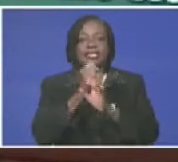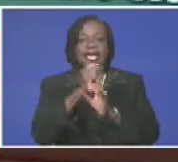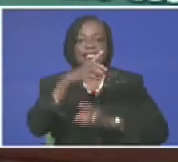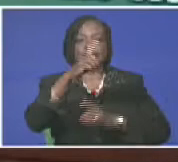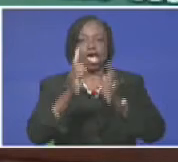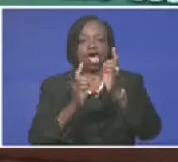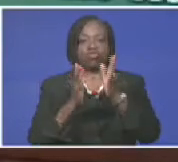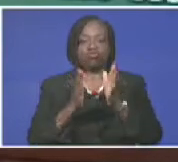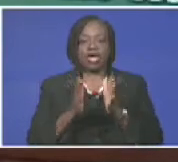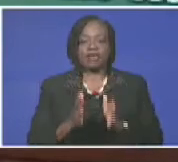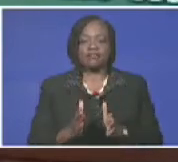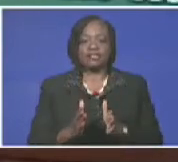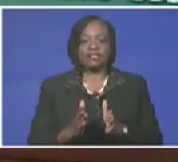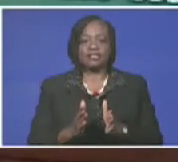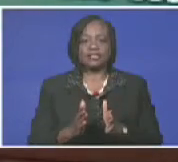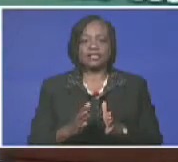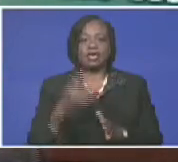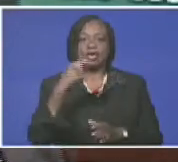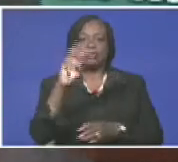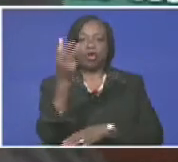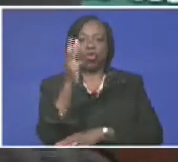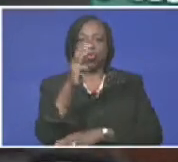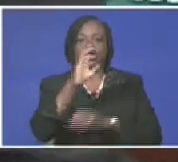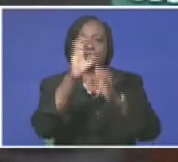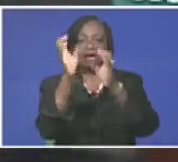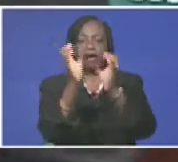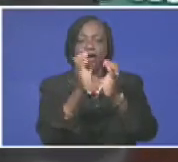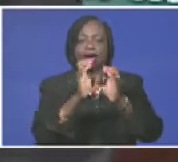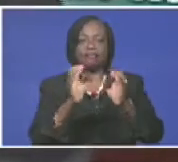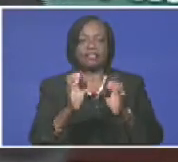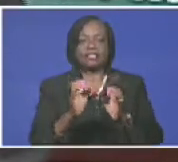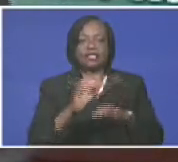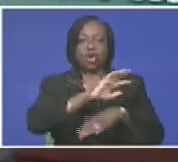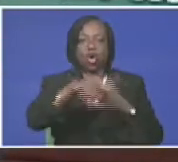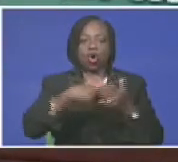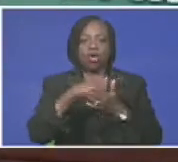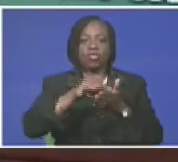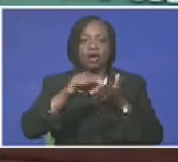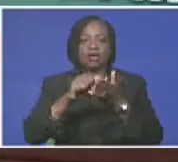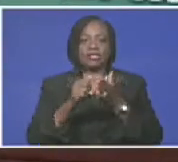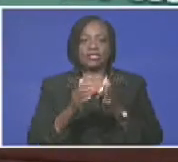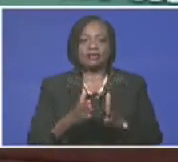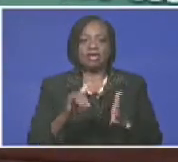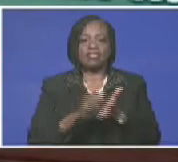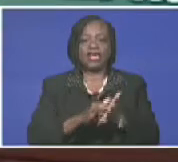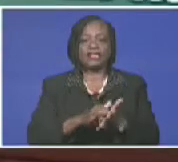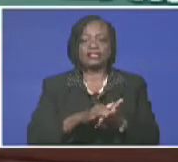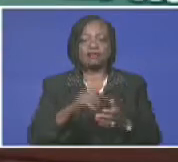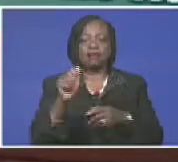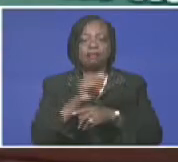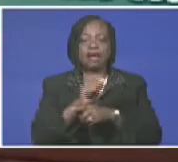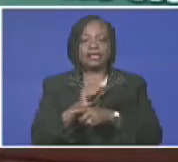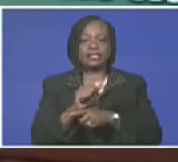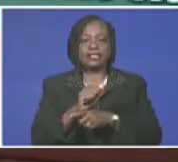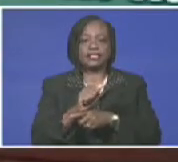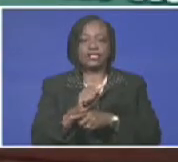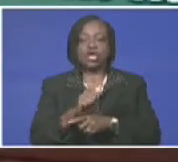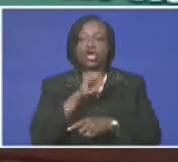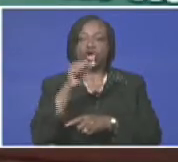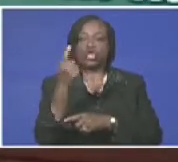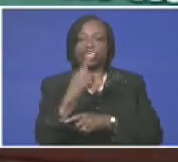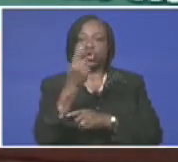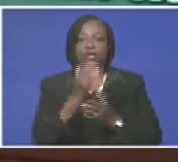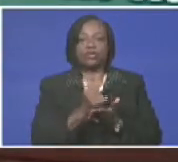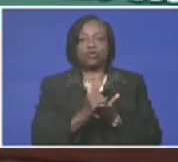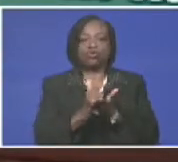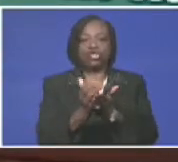drivers, the wood carvers and all of the artisans that practice from that place. We are not only talking about the cruise